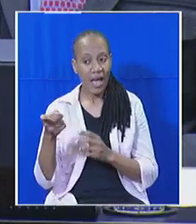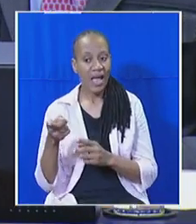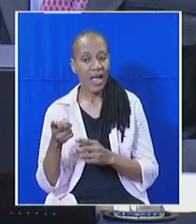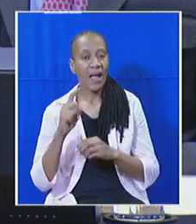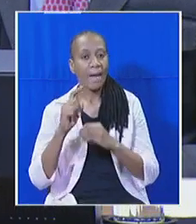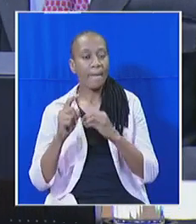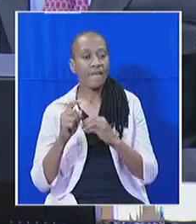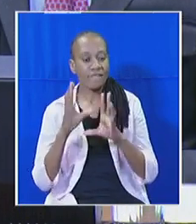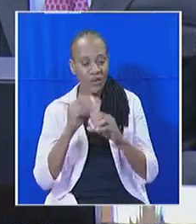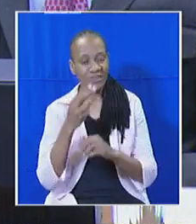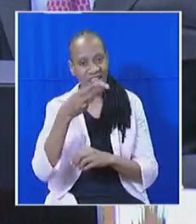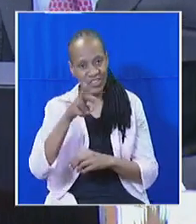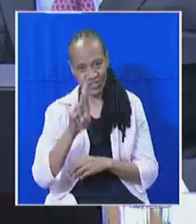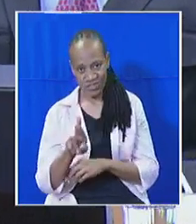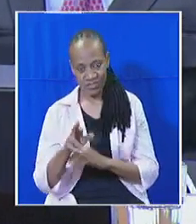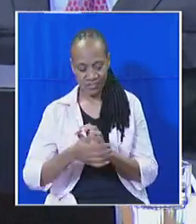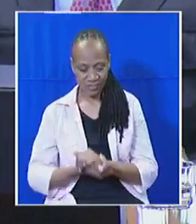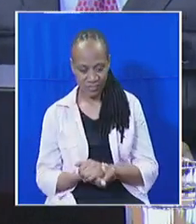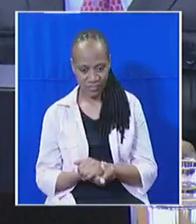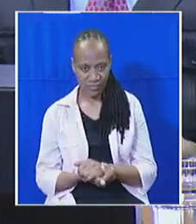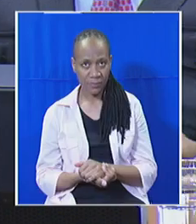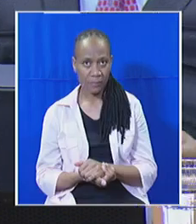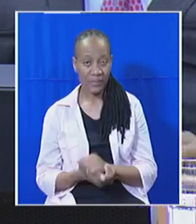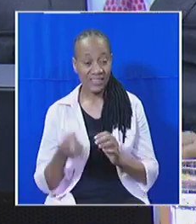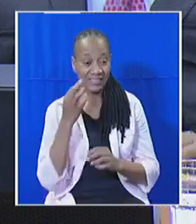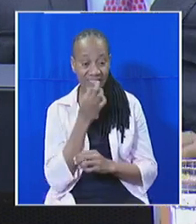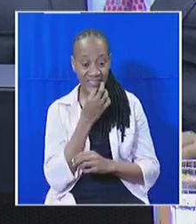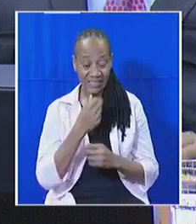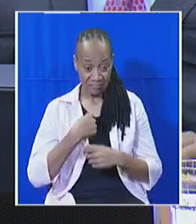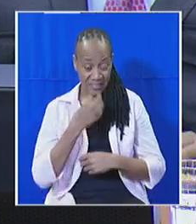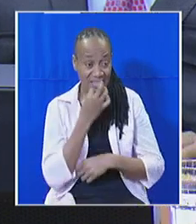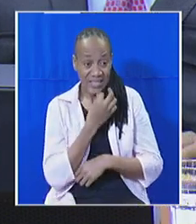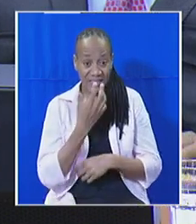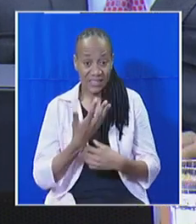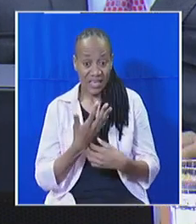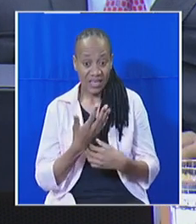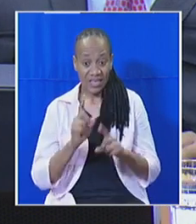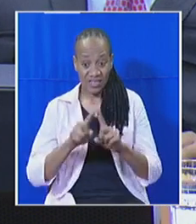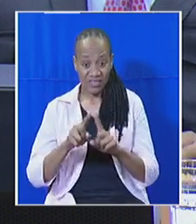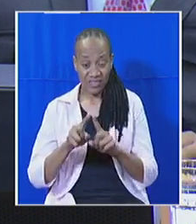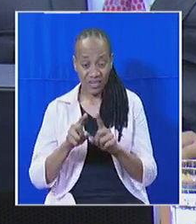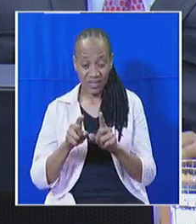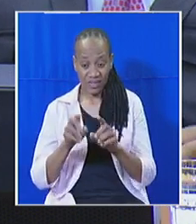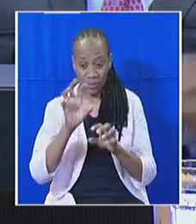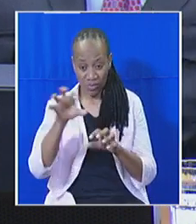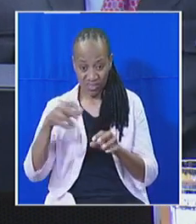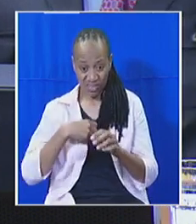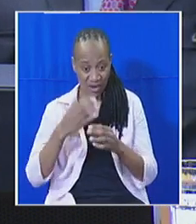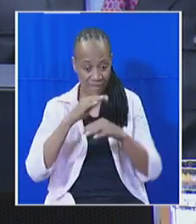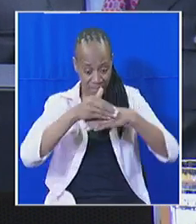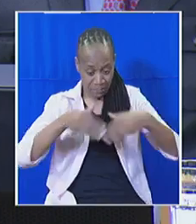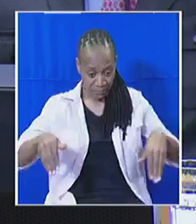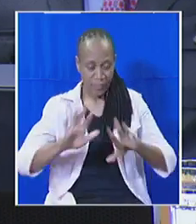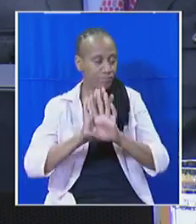audit outcomes. I never washed off my hands of responsibility in provinces. The issue you are arguing